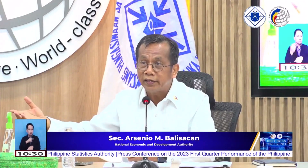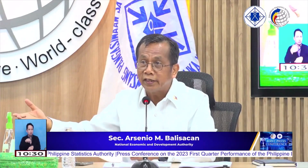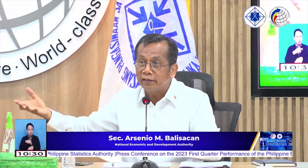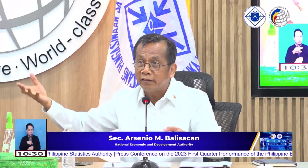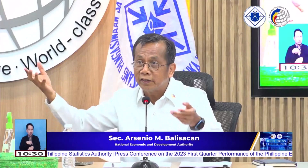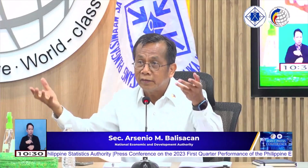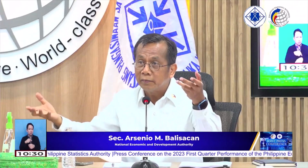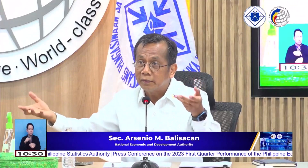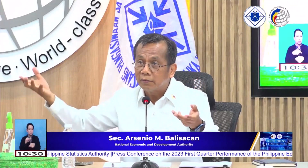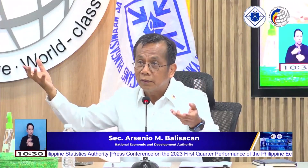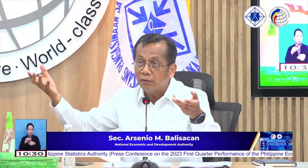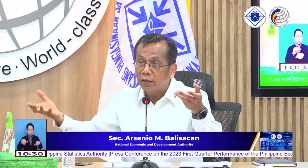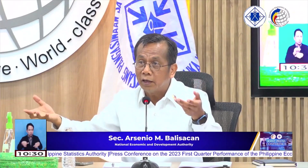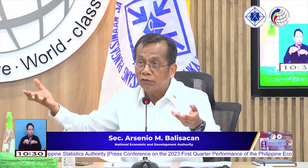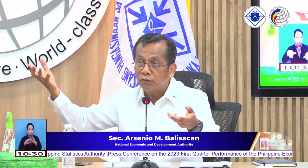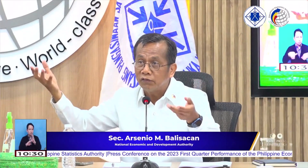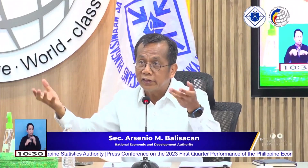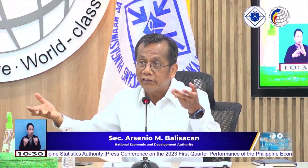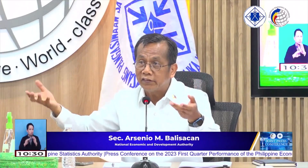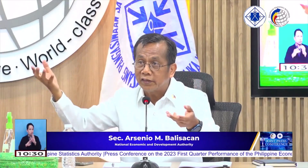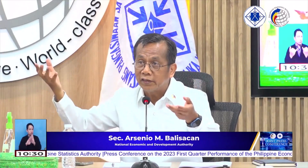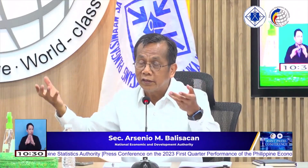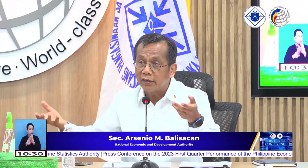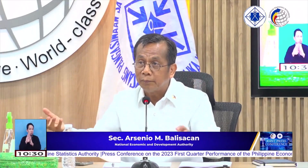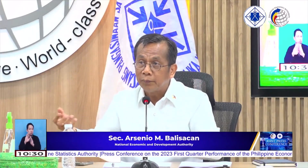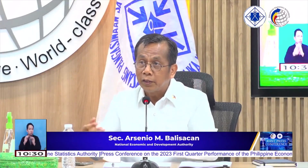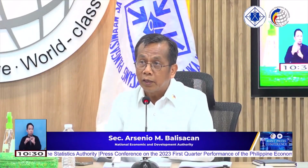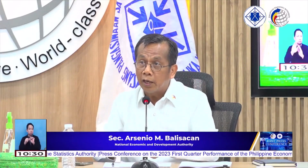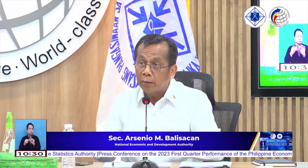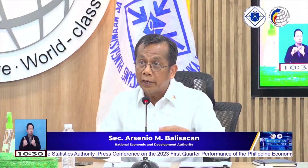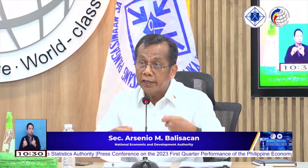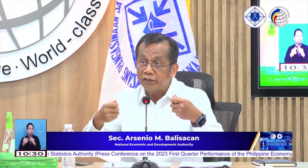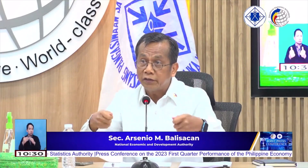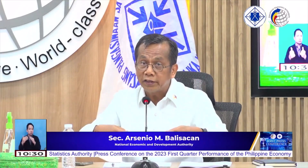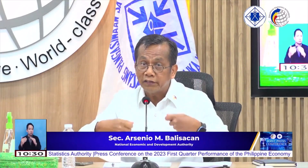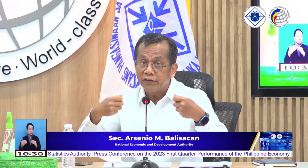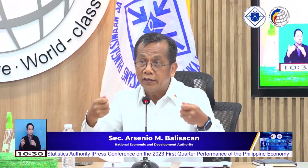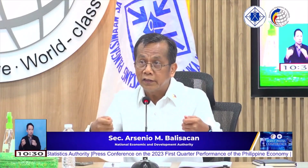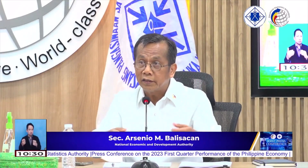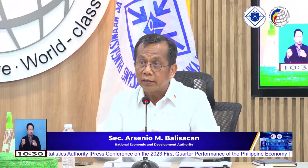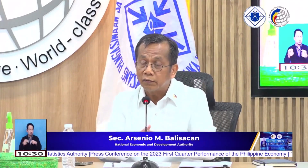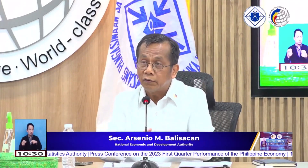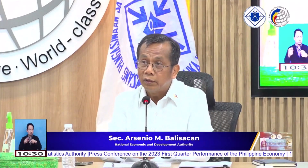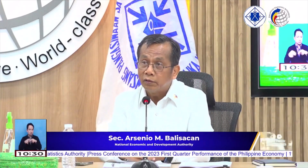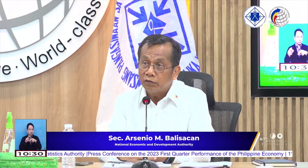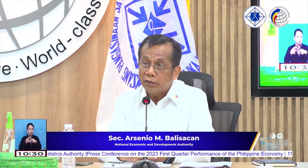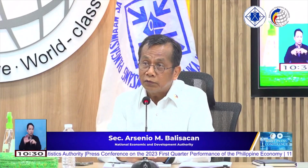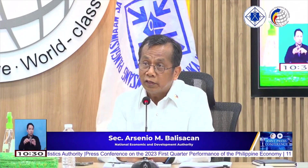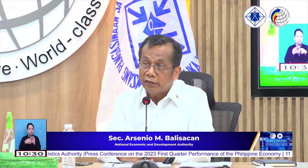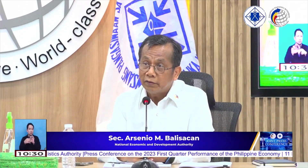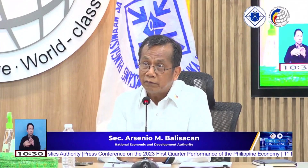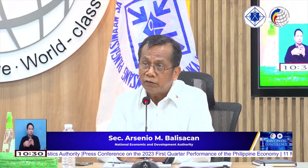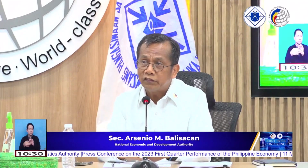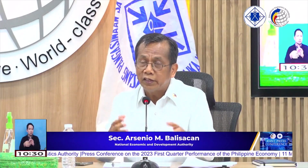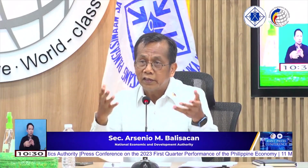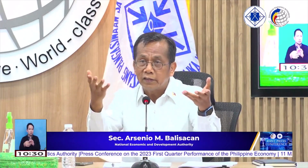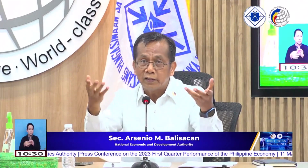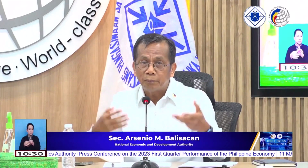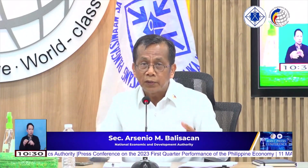then somehow households can still manage to increase their consumption level. Of course,